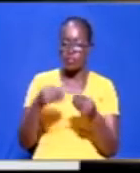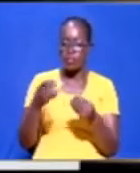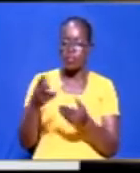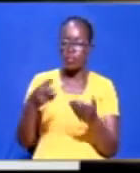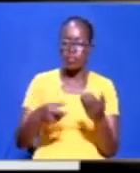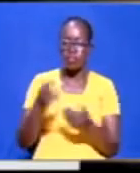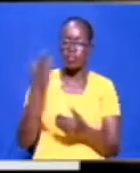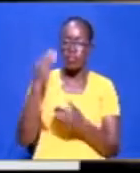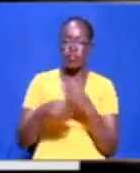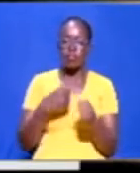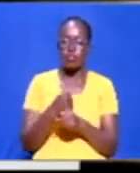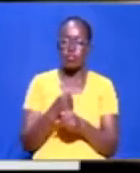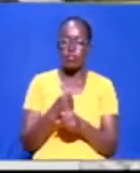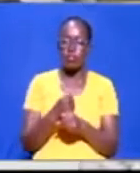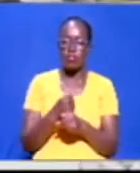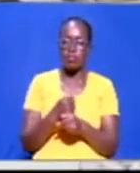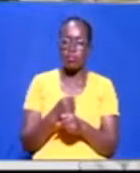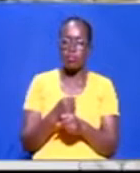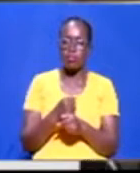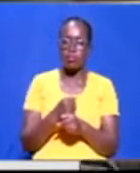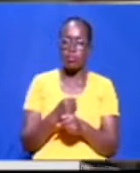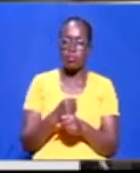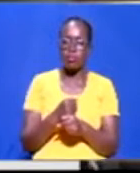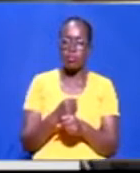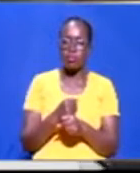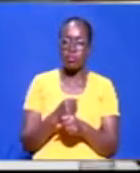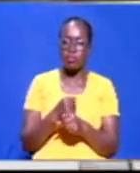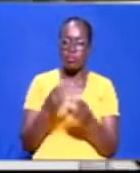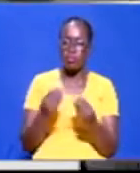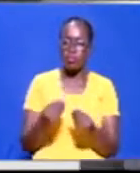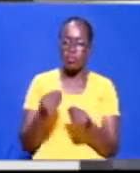year. The oil producers have been seeking to ease the cuts, but a row